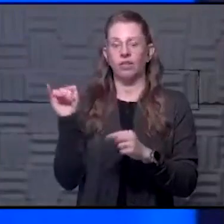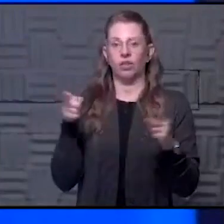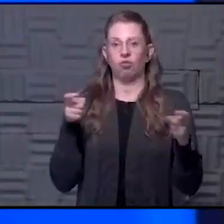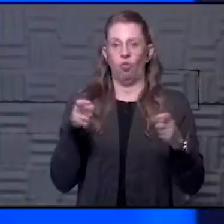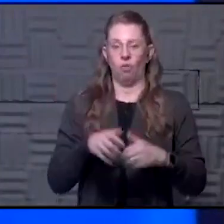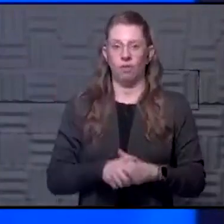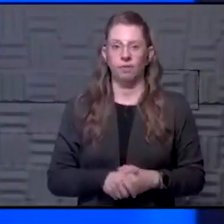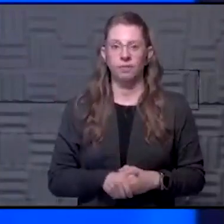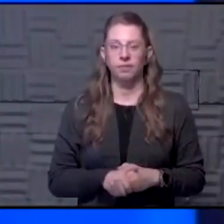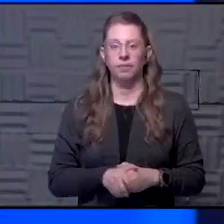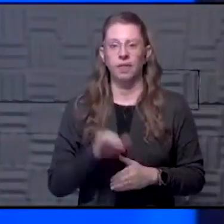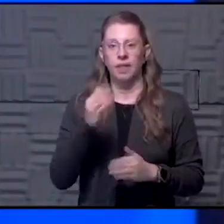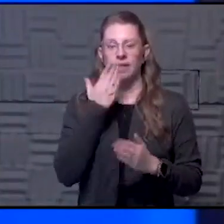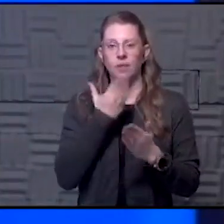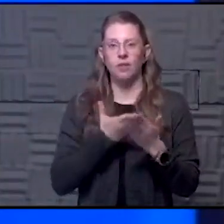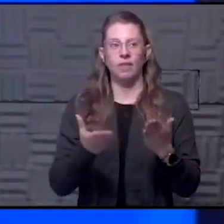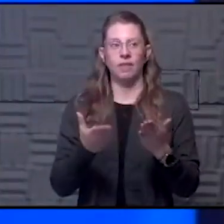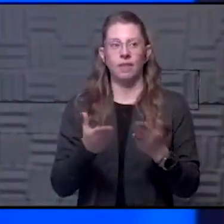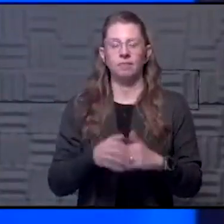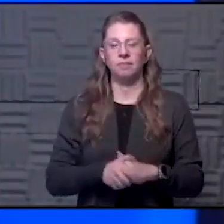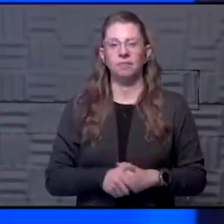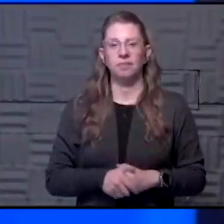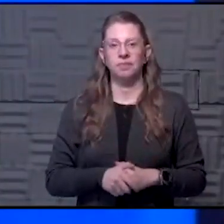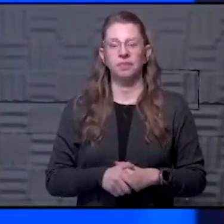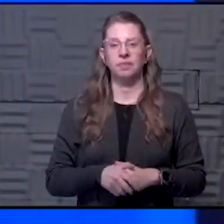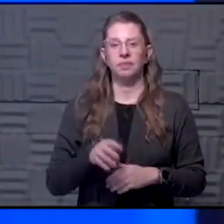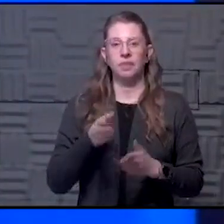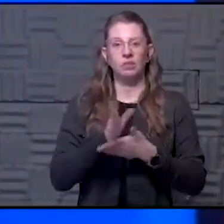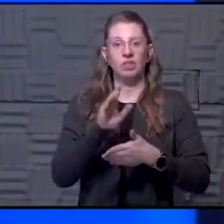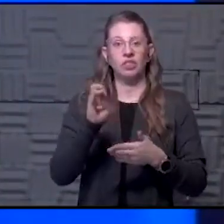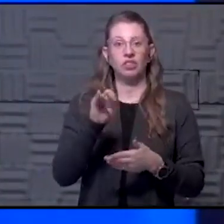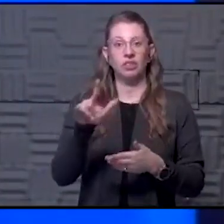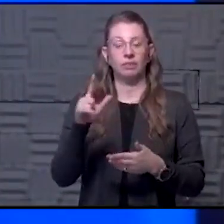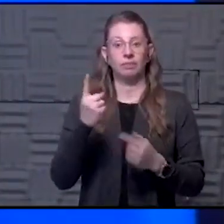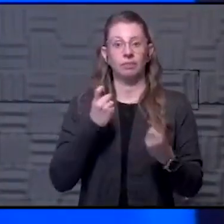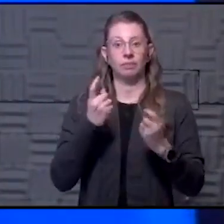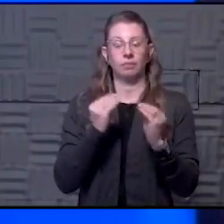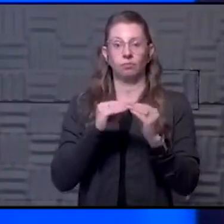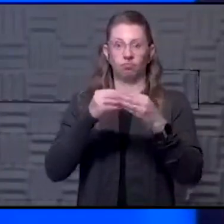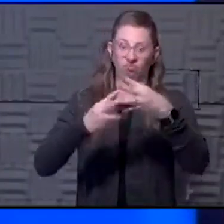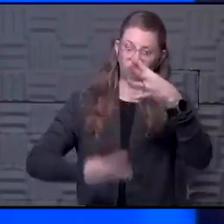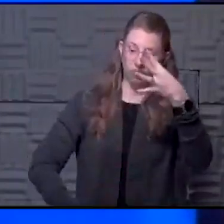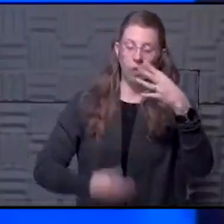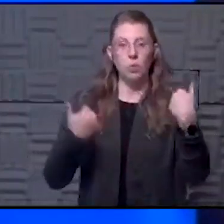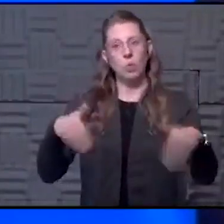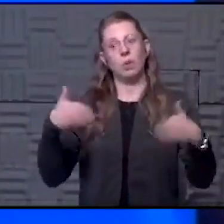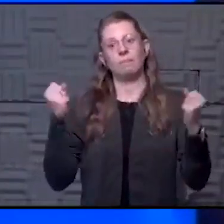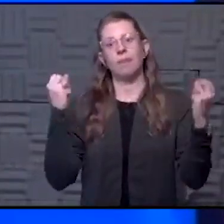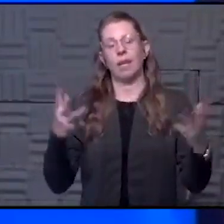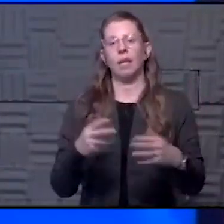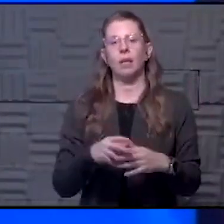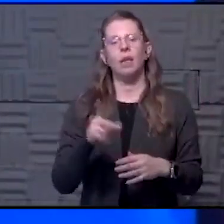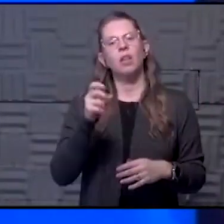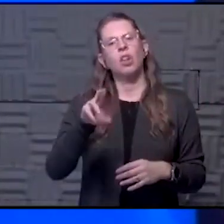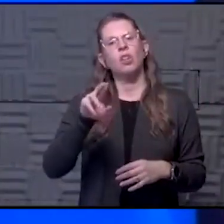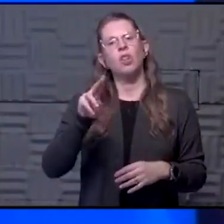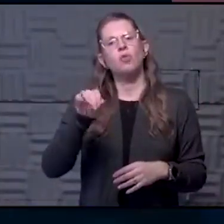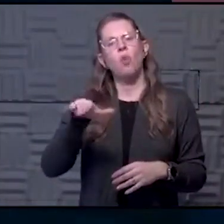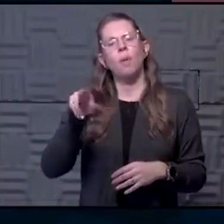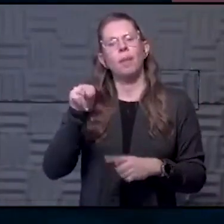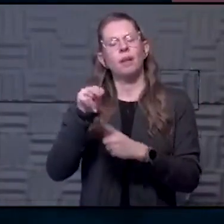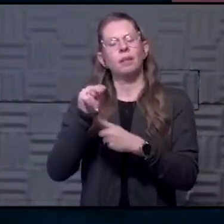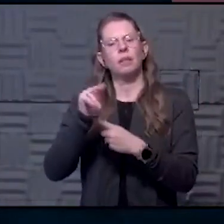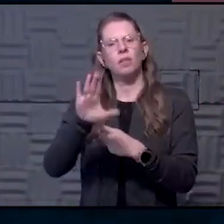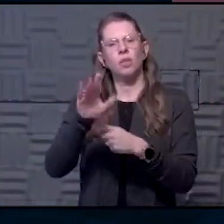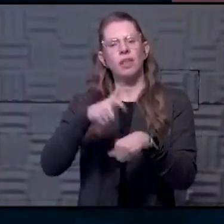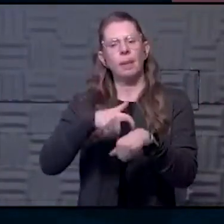thing. Thank you, Tube. All right, Jill, let's see what questions we have out there. Oh, gosh, we got a lot. Hey, Dr. Norman, what's your timeline today? Mine's a little